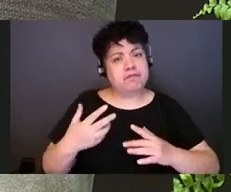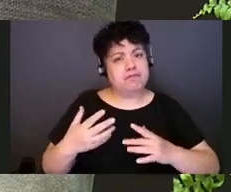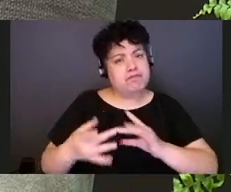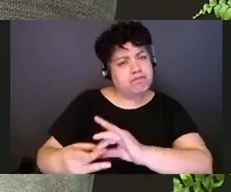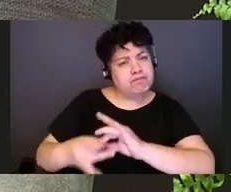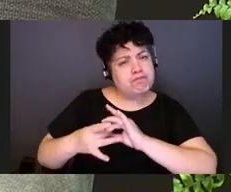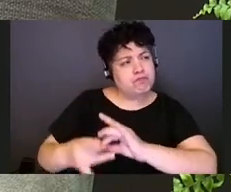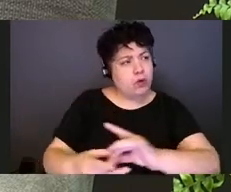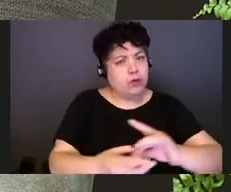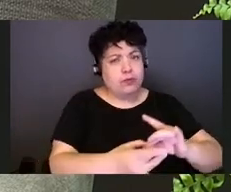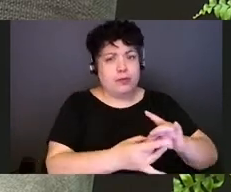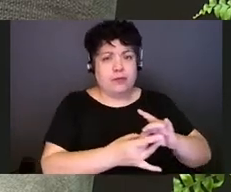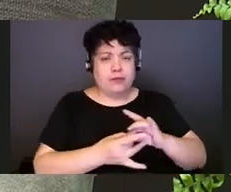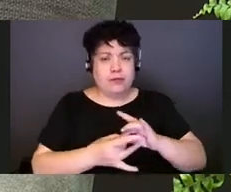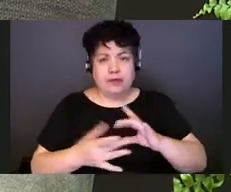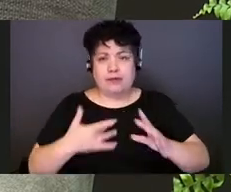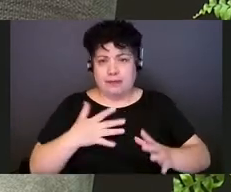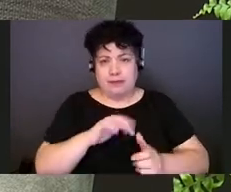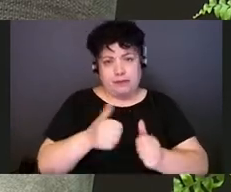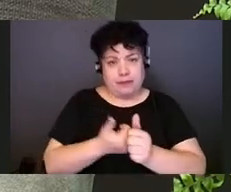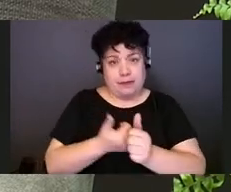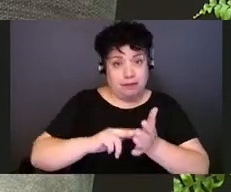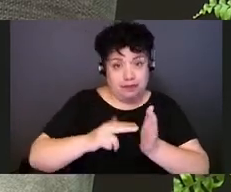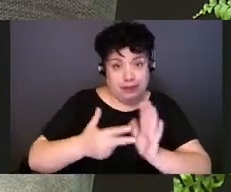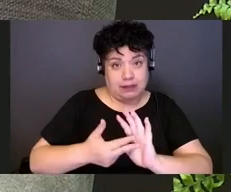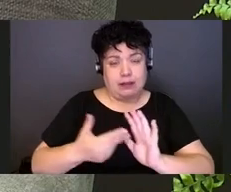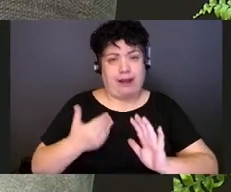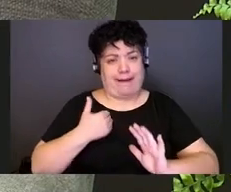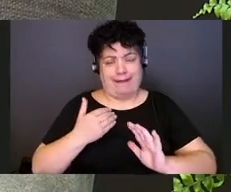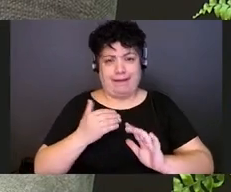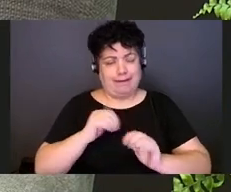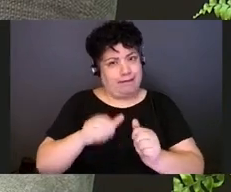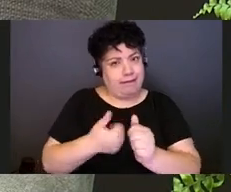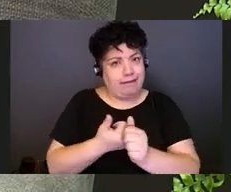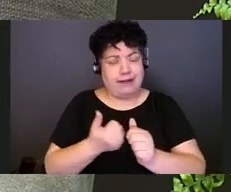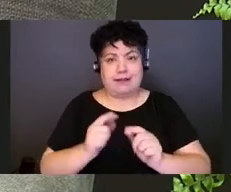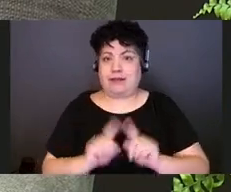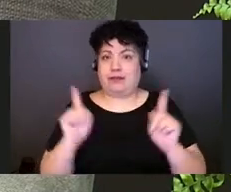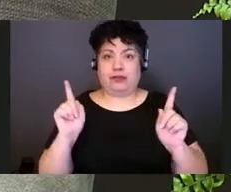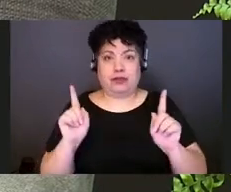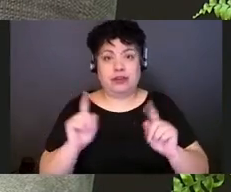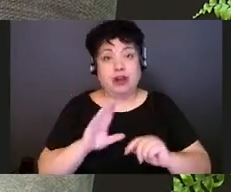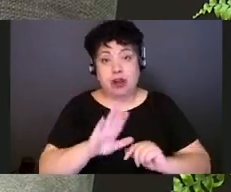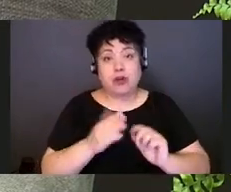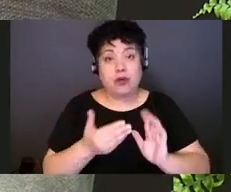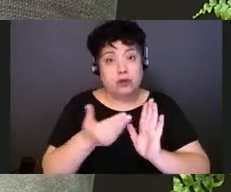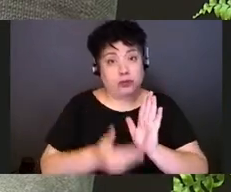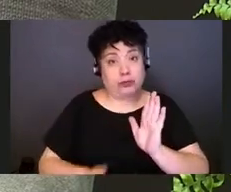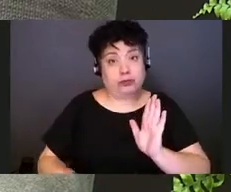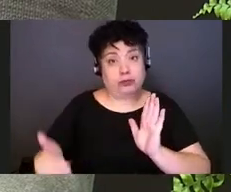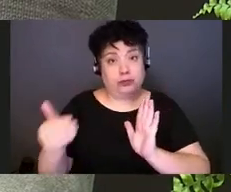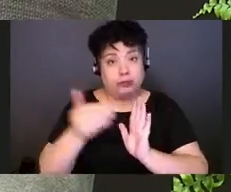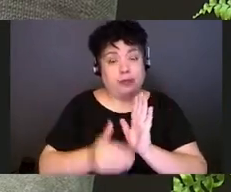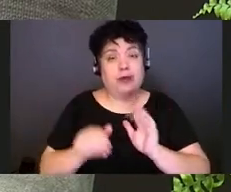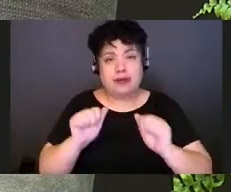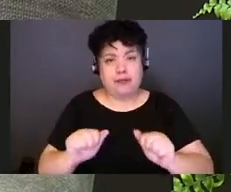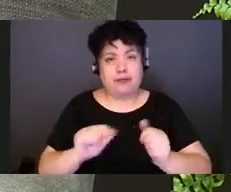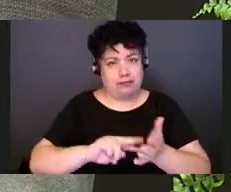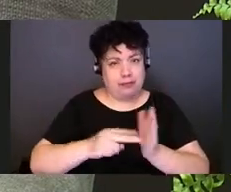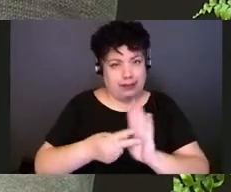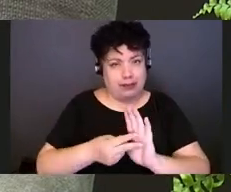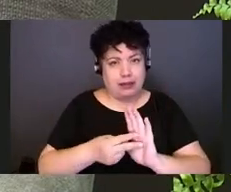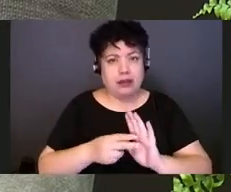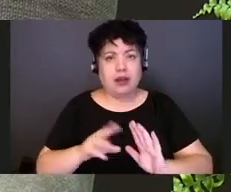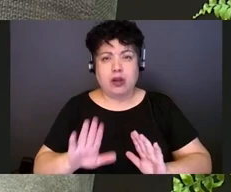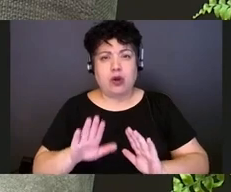taking on different meanings in real time. Yes. And in its repetition is yes. able to shift in its meaning yes. and